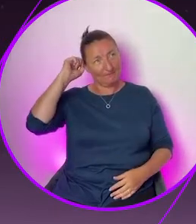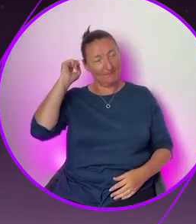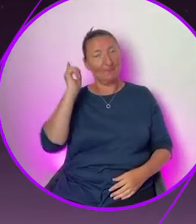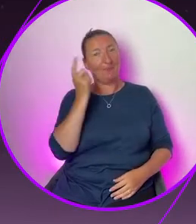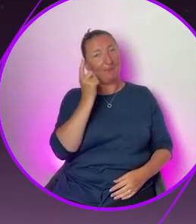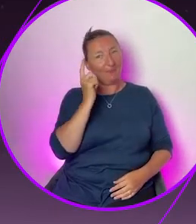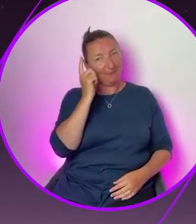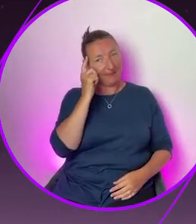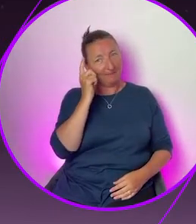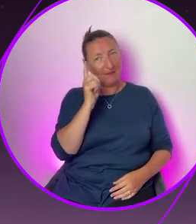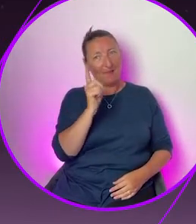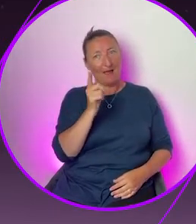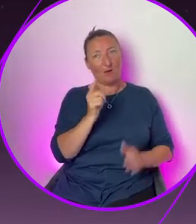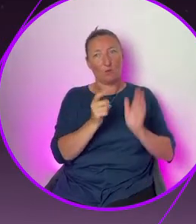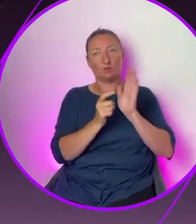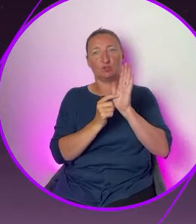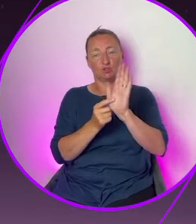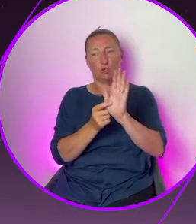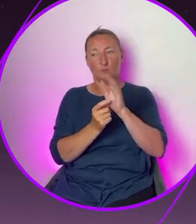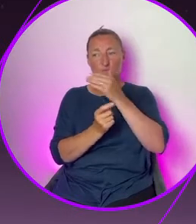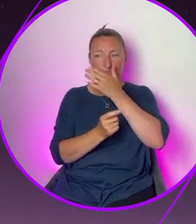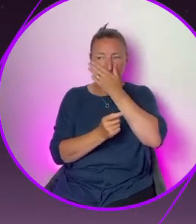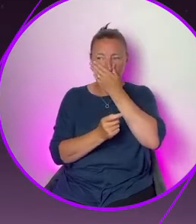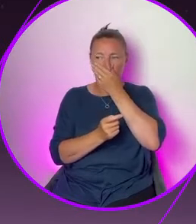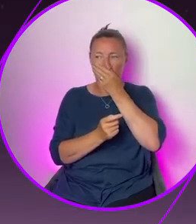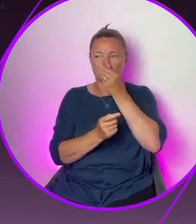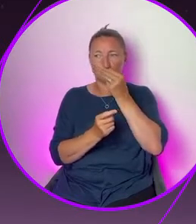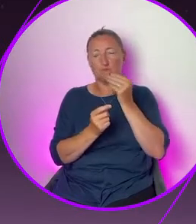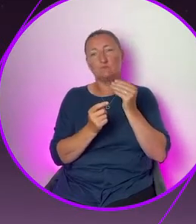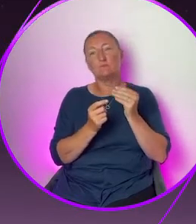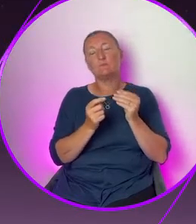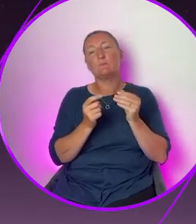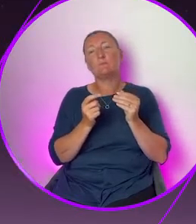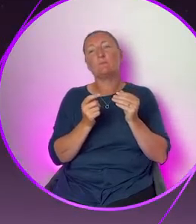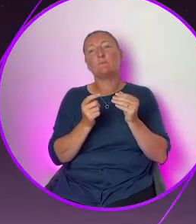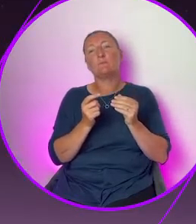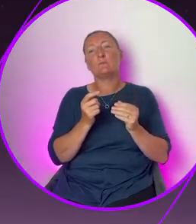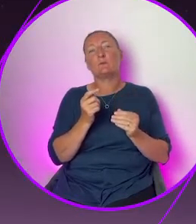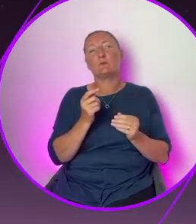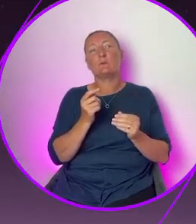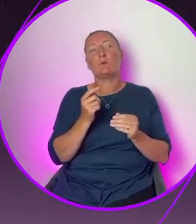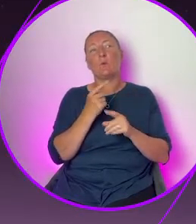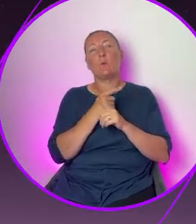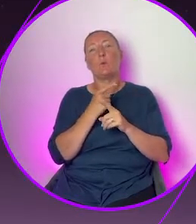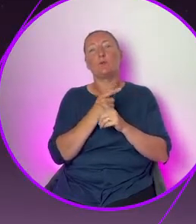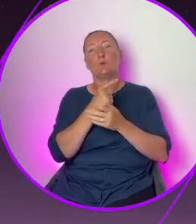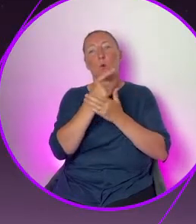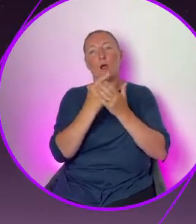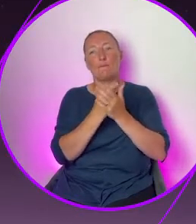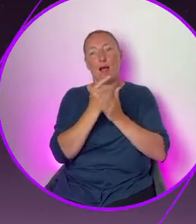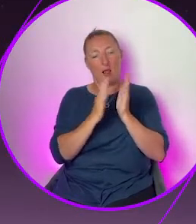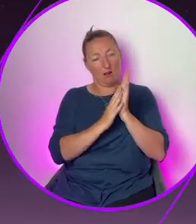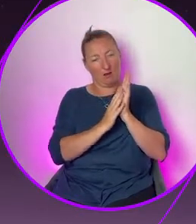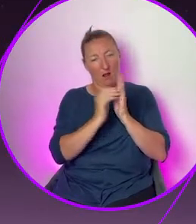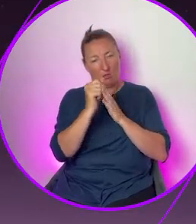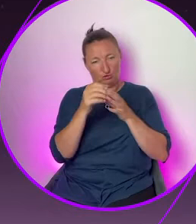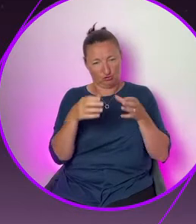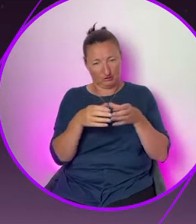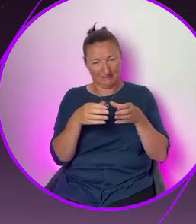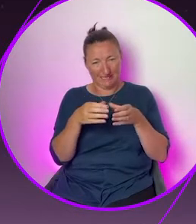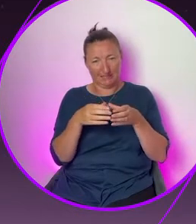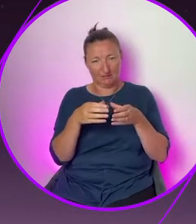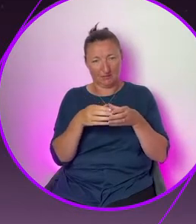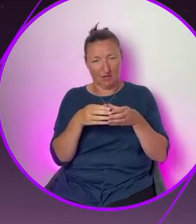think we can say that when we talk about the cultural sector here, we